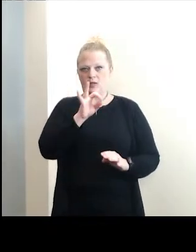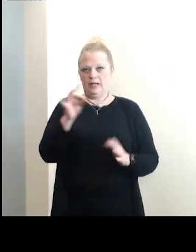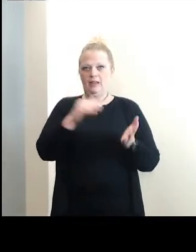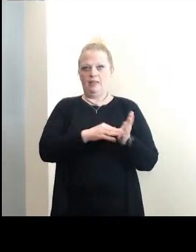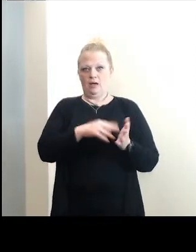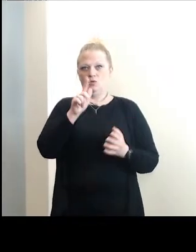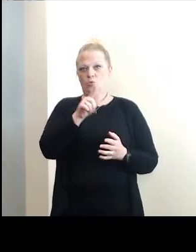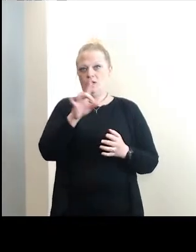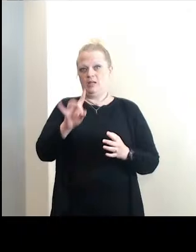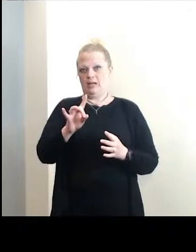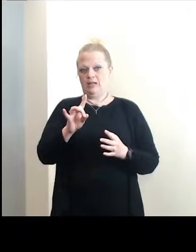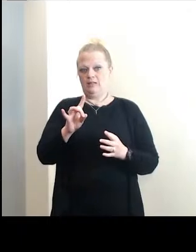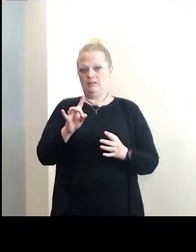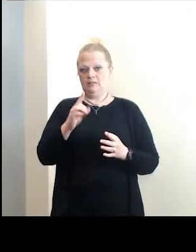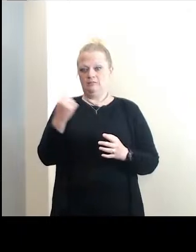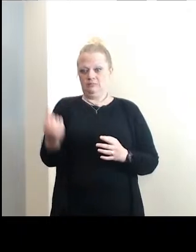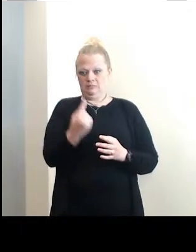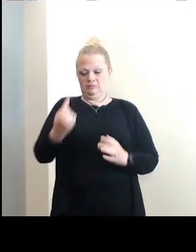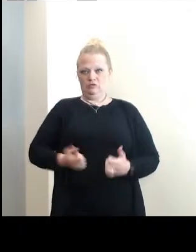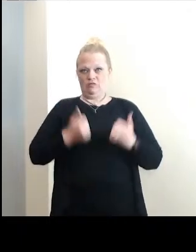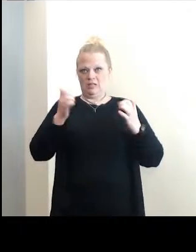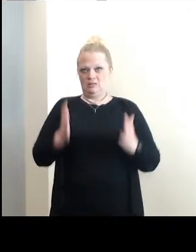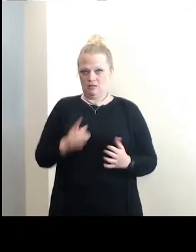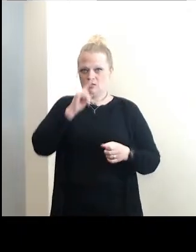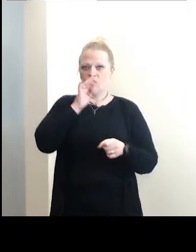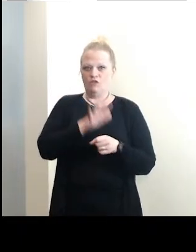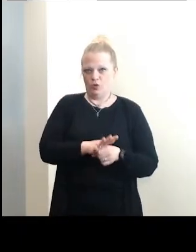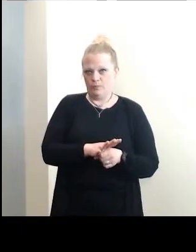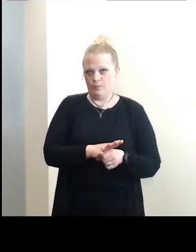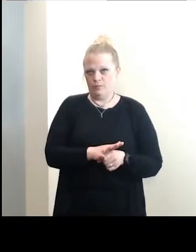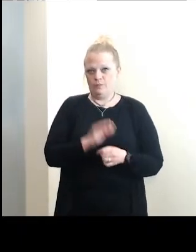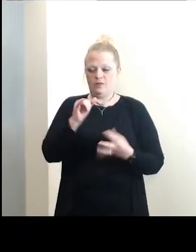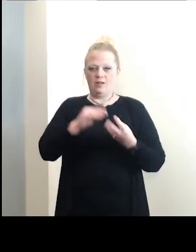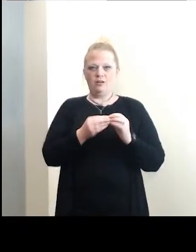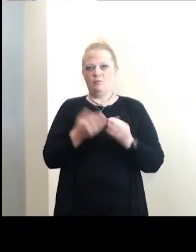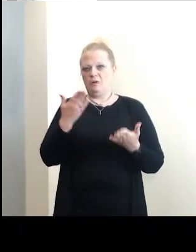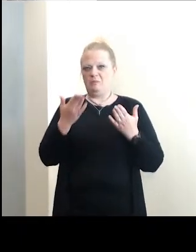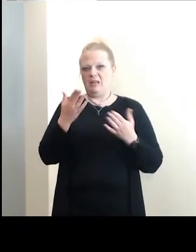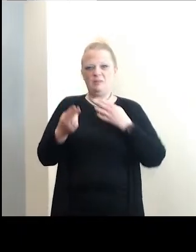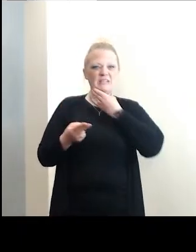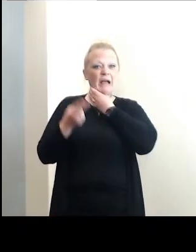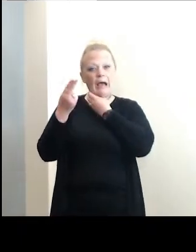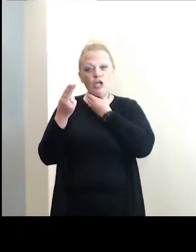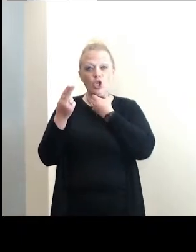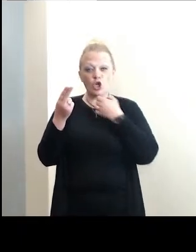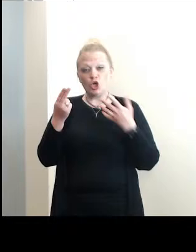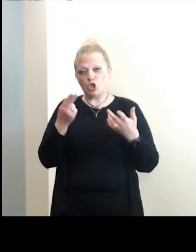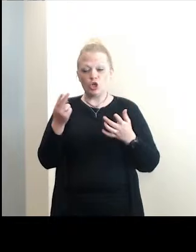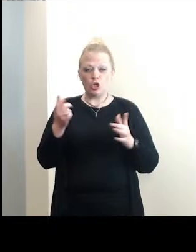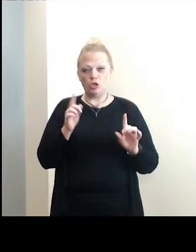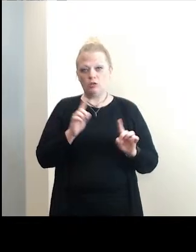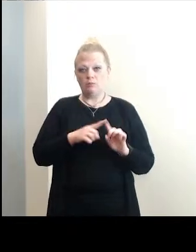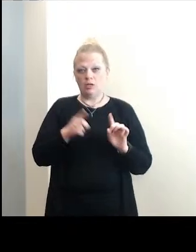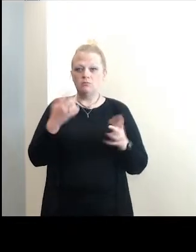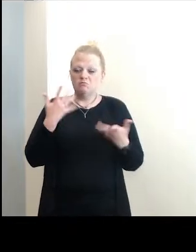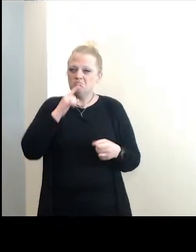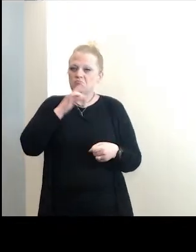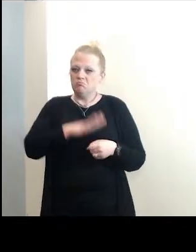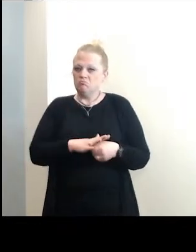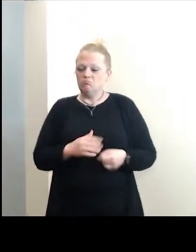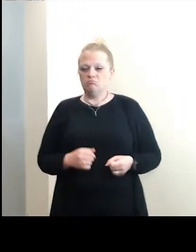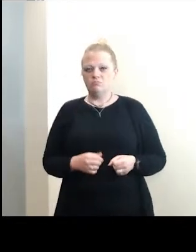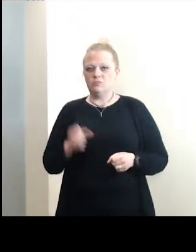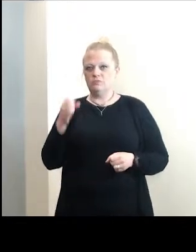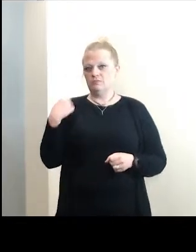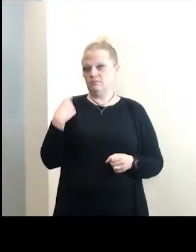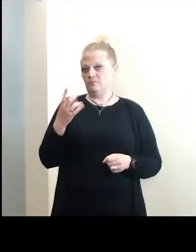88,028 residents in Erie County. Of confirmed cases, that number probably is higher of all cases, but these are what we know confirmed. In the